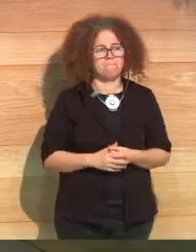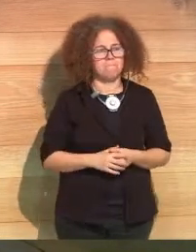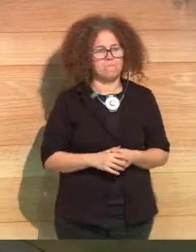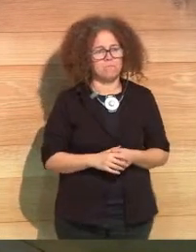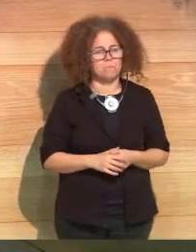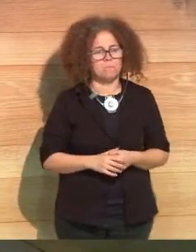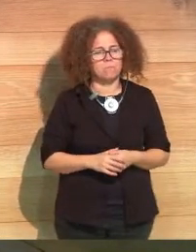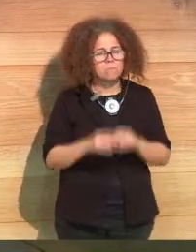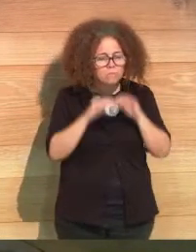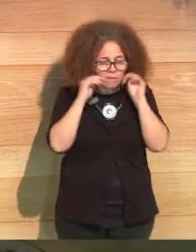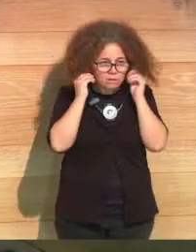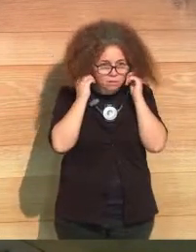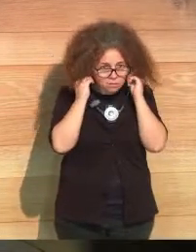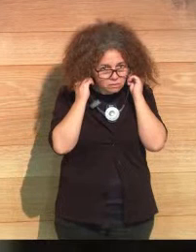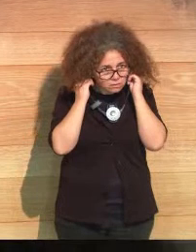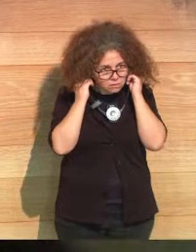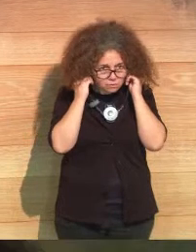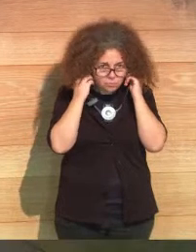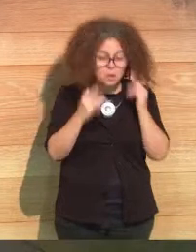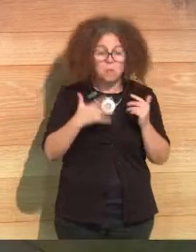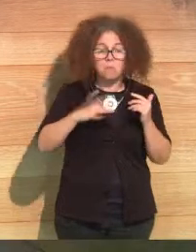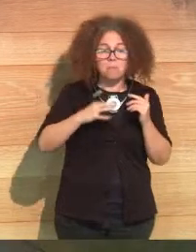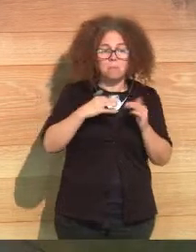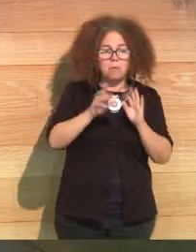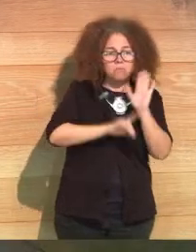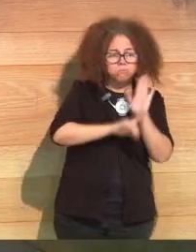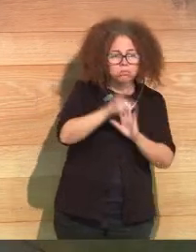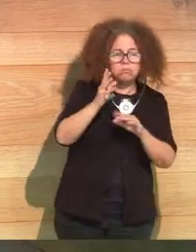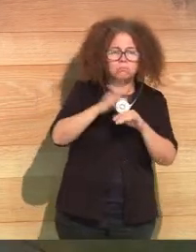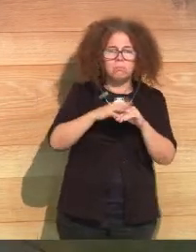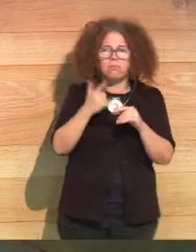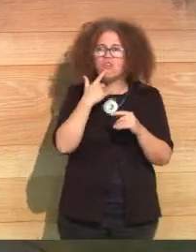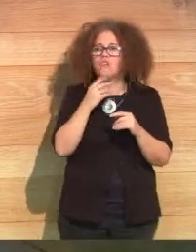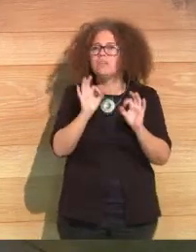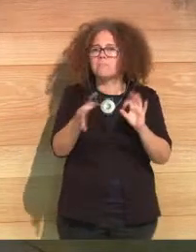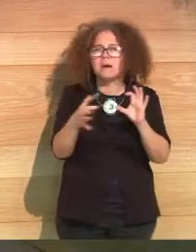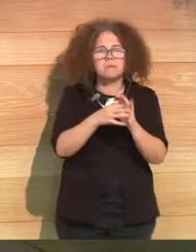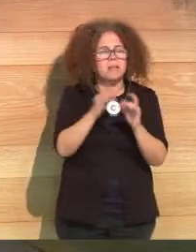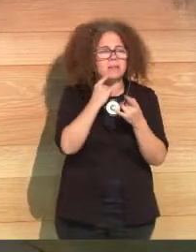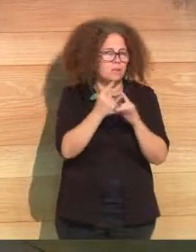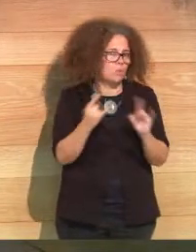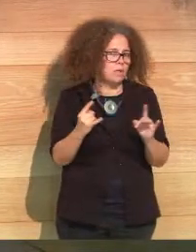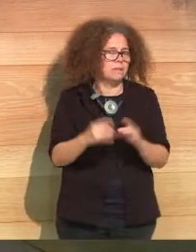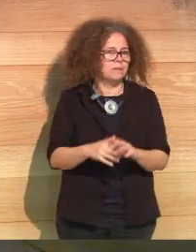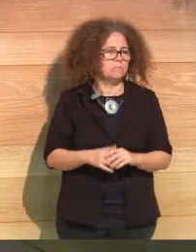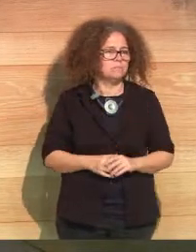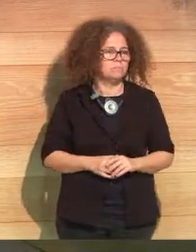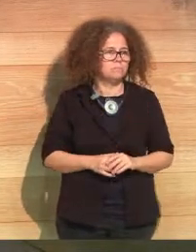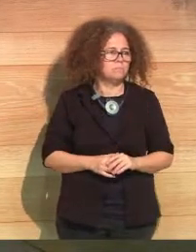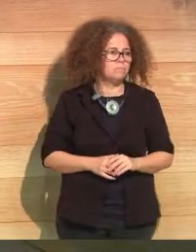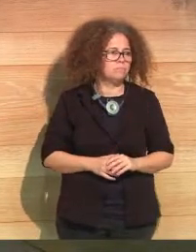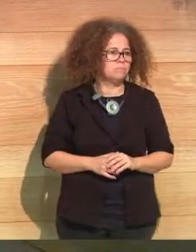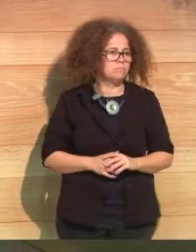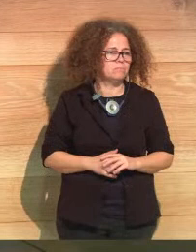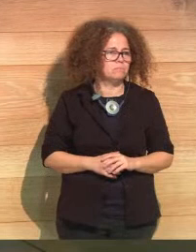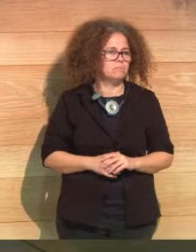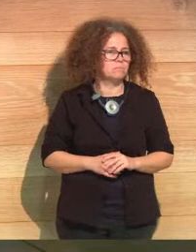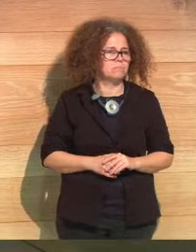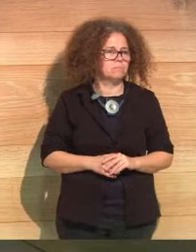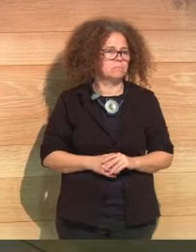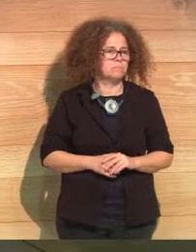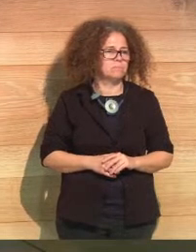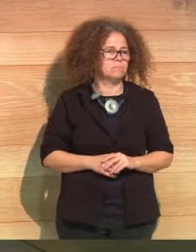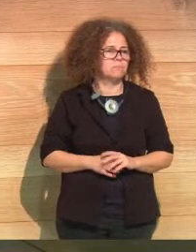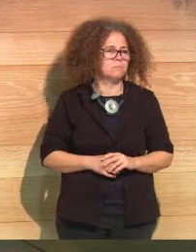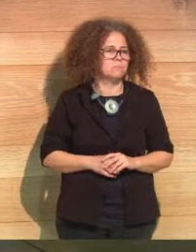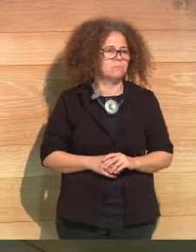things. So we feel it's a momentum for us, but also for people around us. And we really have to thank you